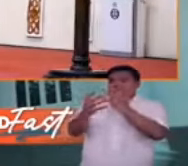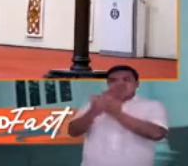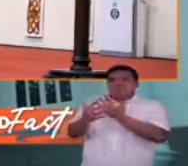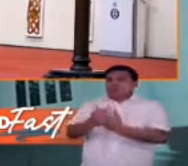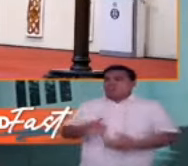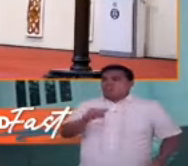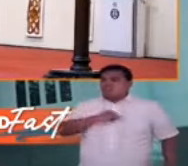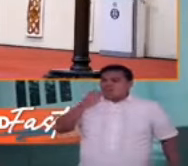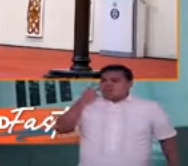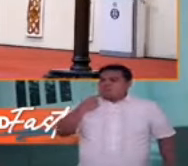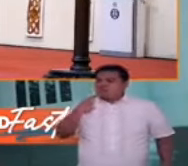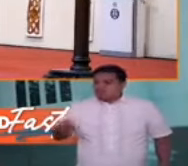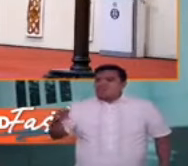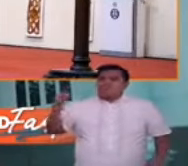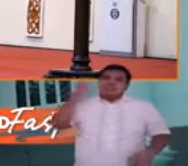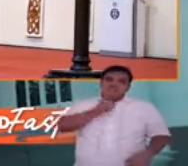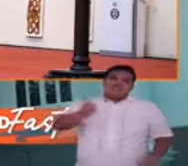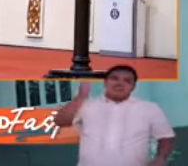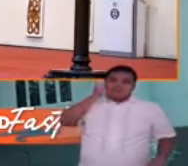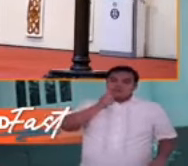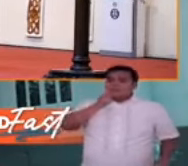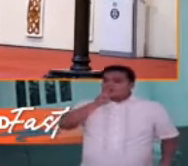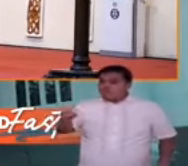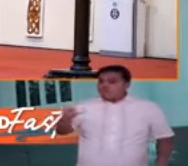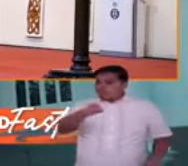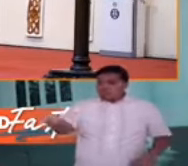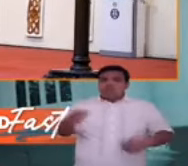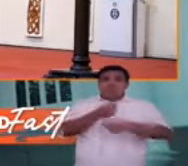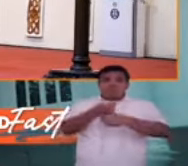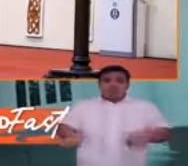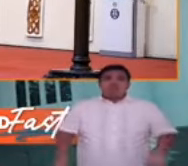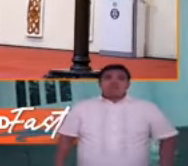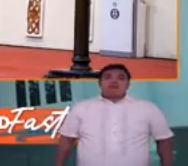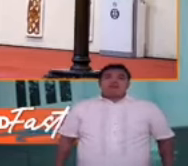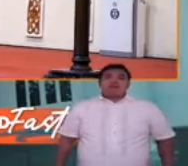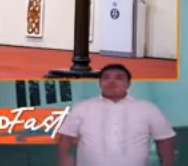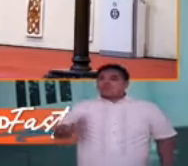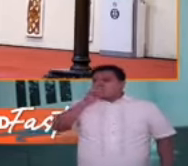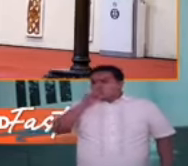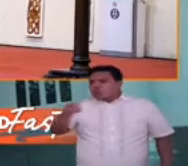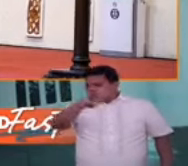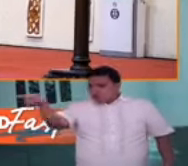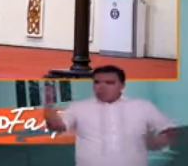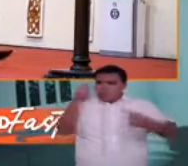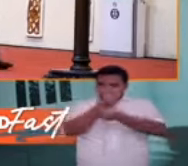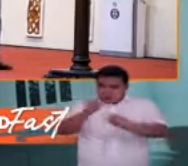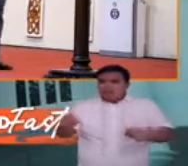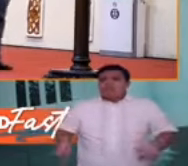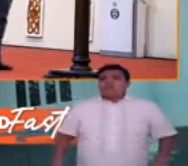I have always told my children every day, make sure you're saved. Make sure you are